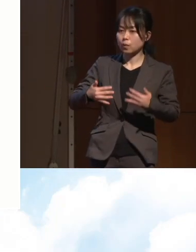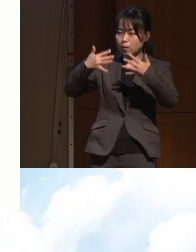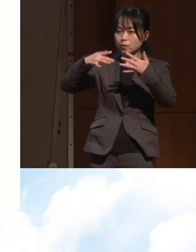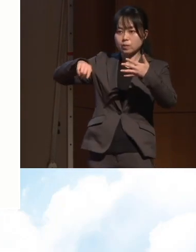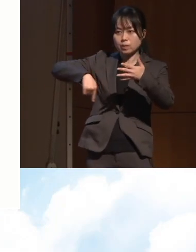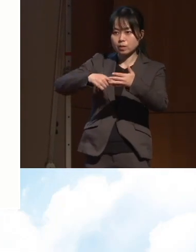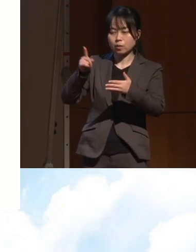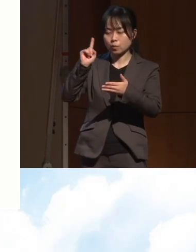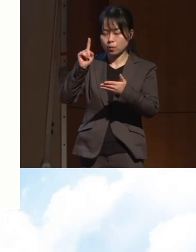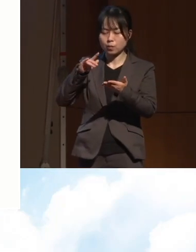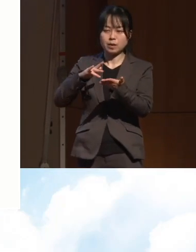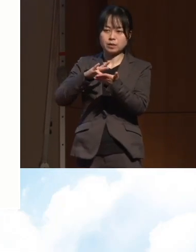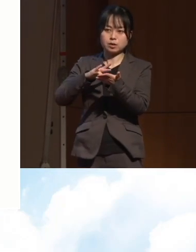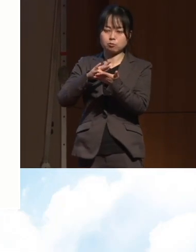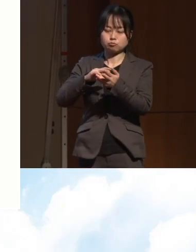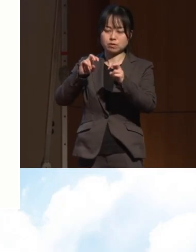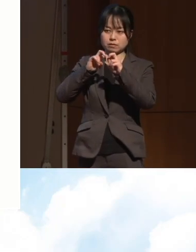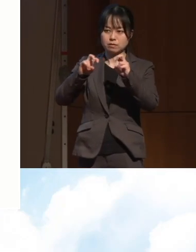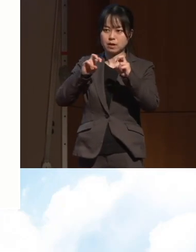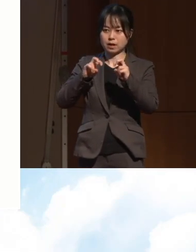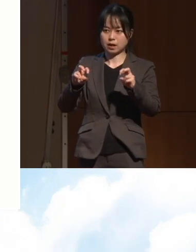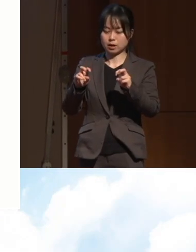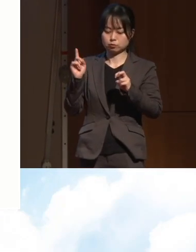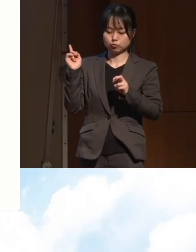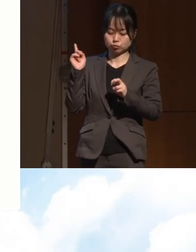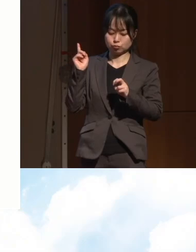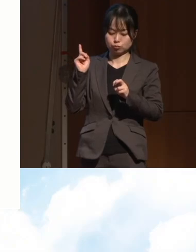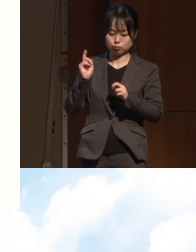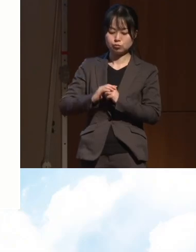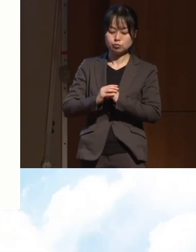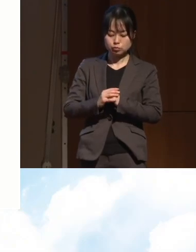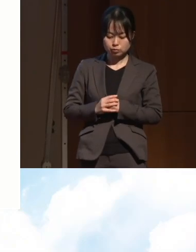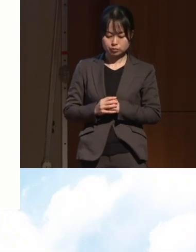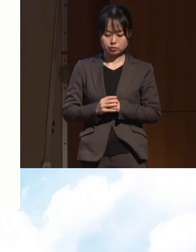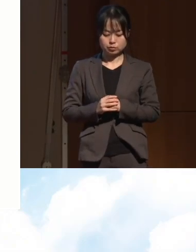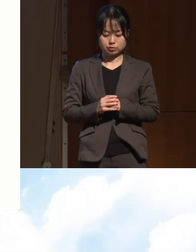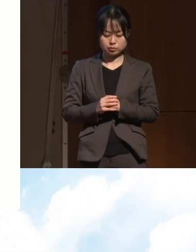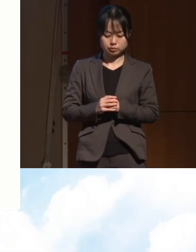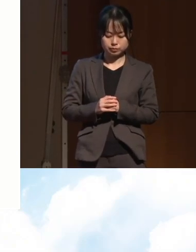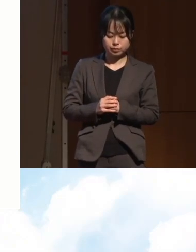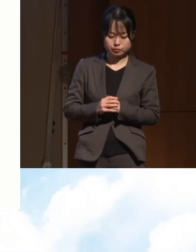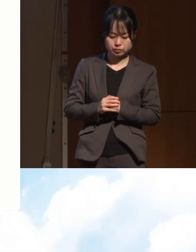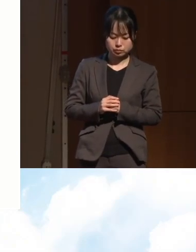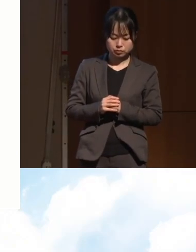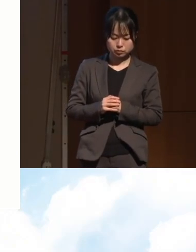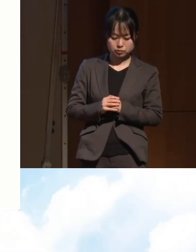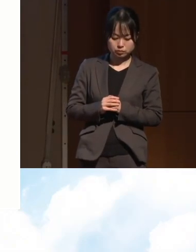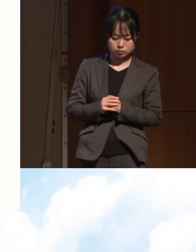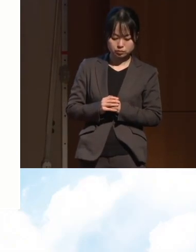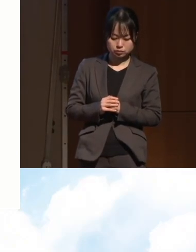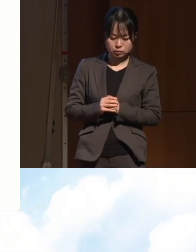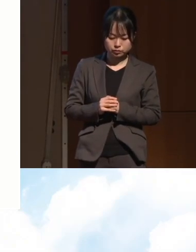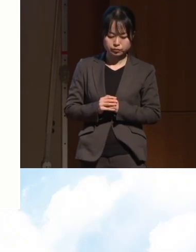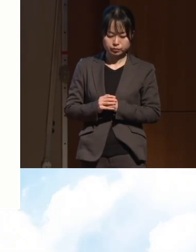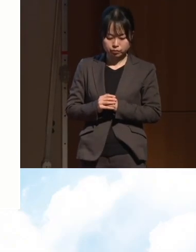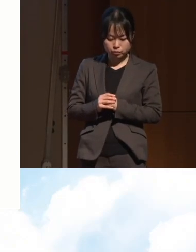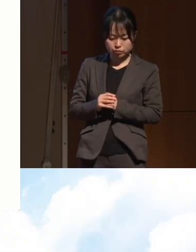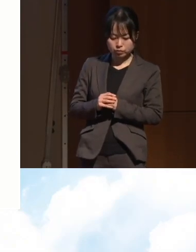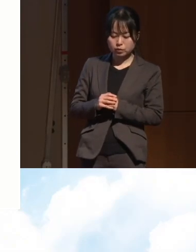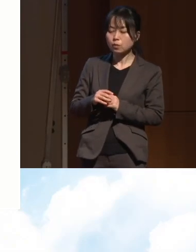They established infection system for screening varieties of drug candidates against